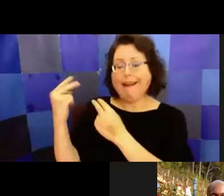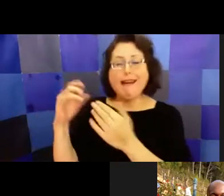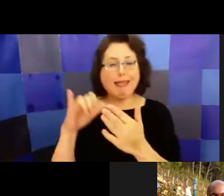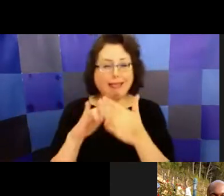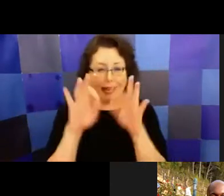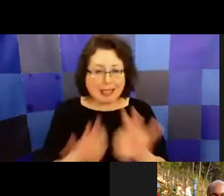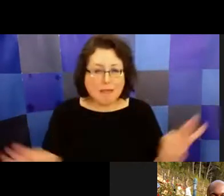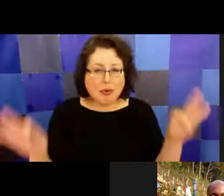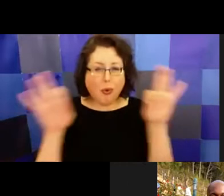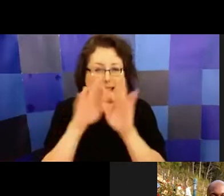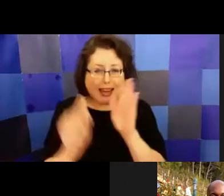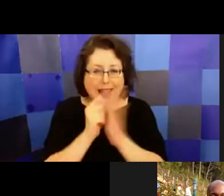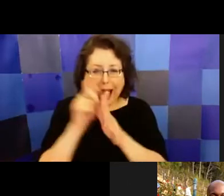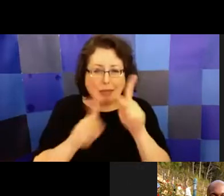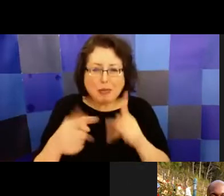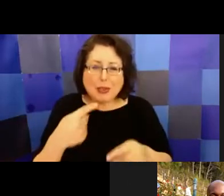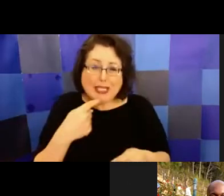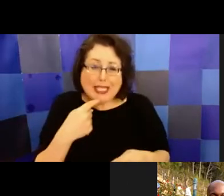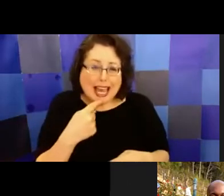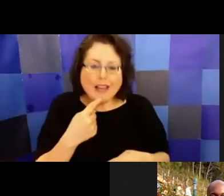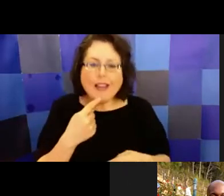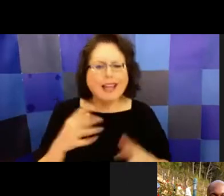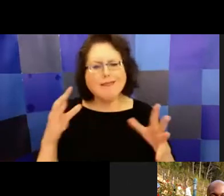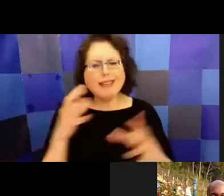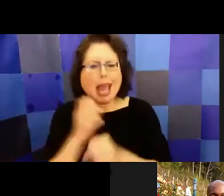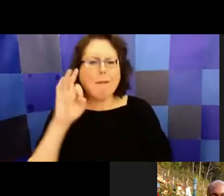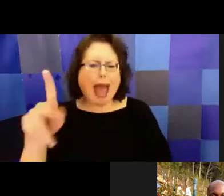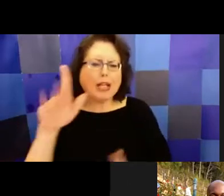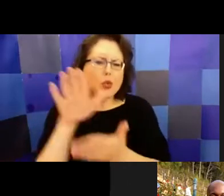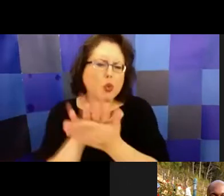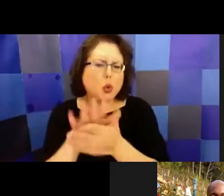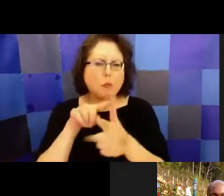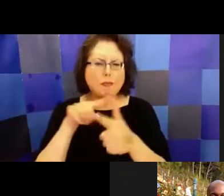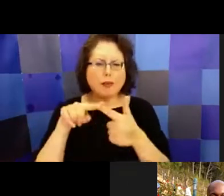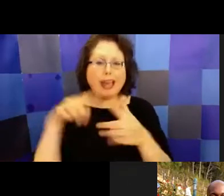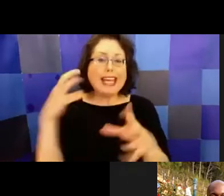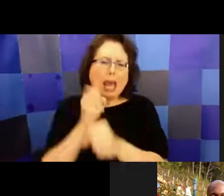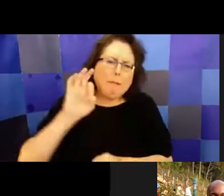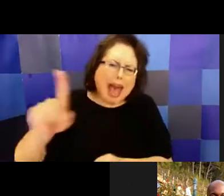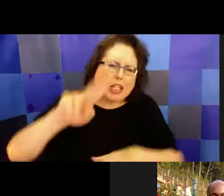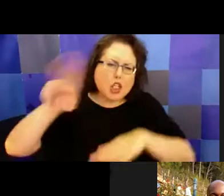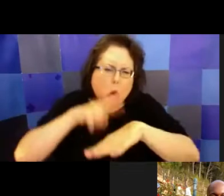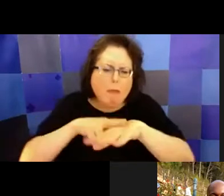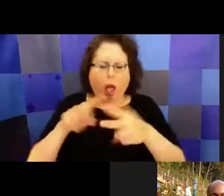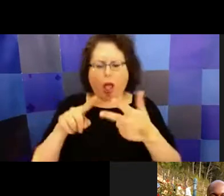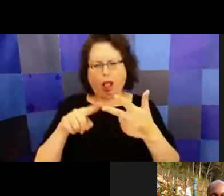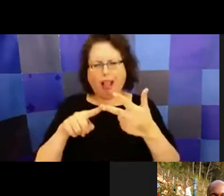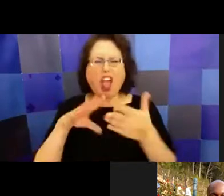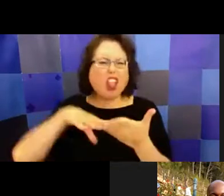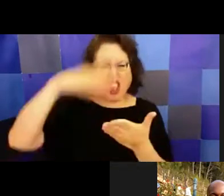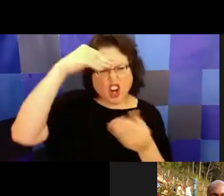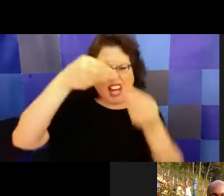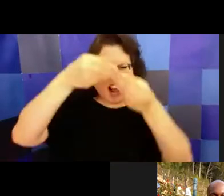when people use phrases such as get back to school, get back to normal, and learning loss. Each of these needs to